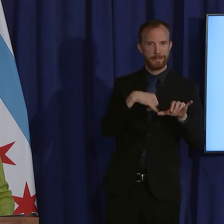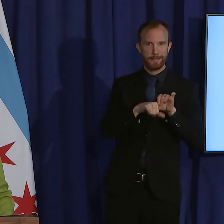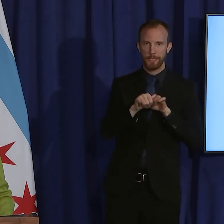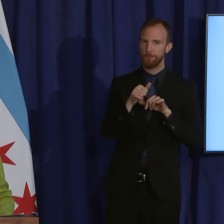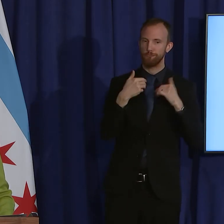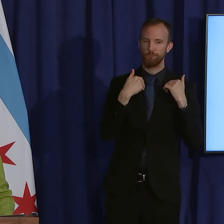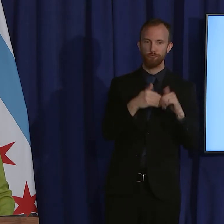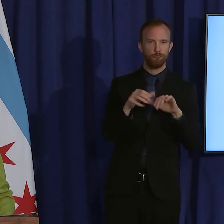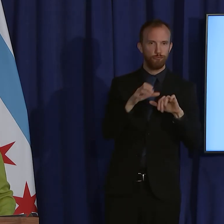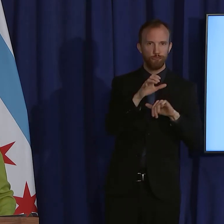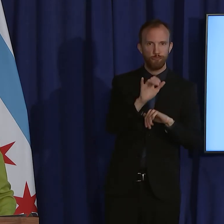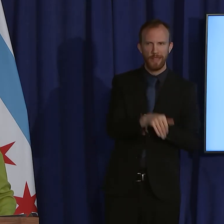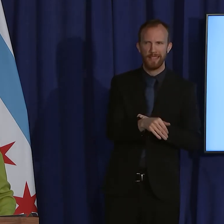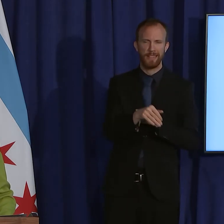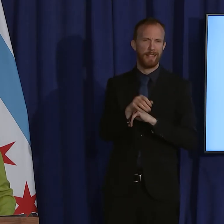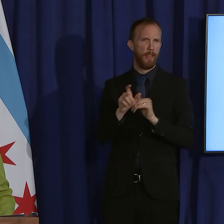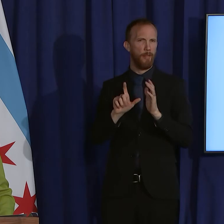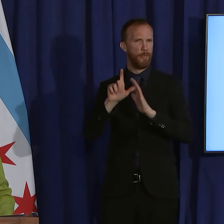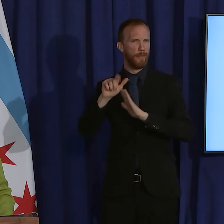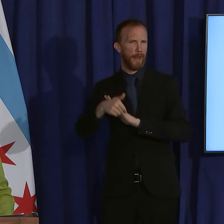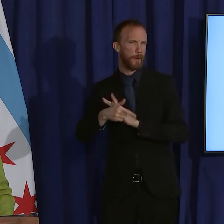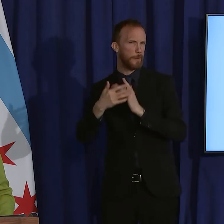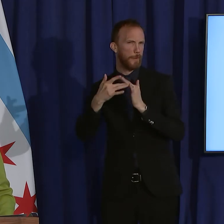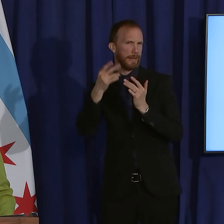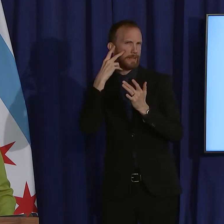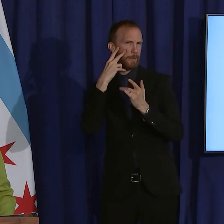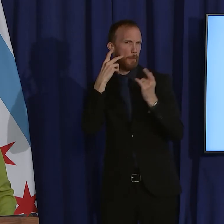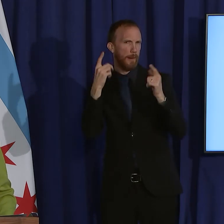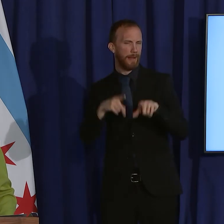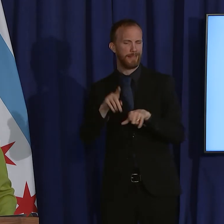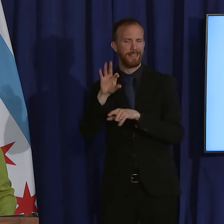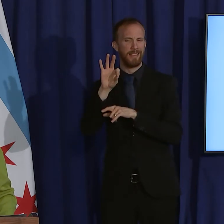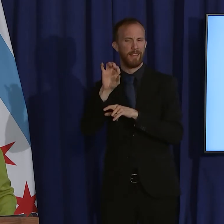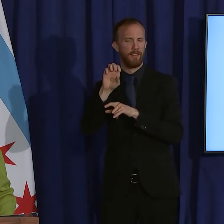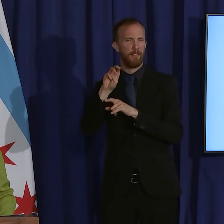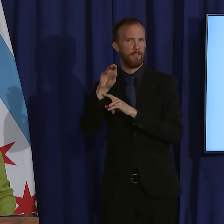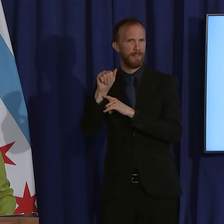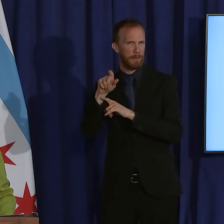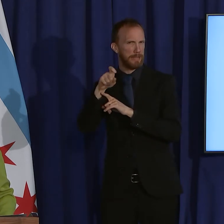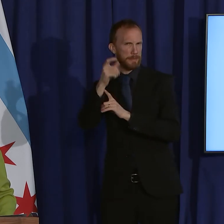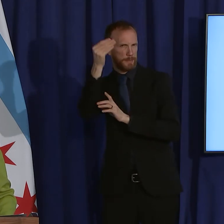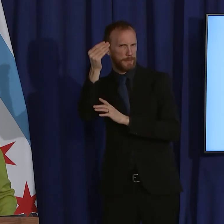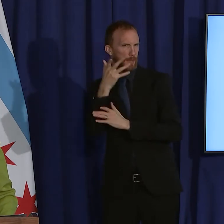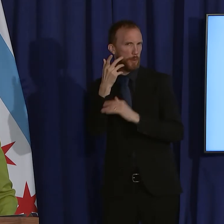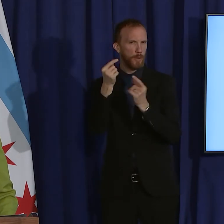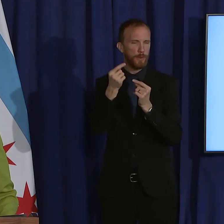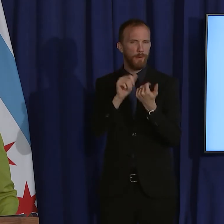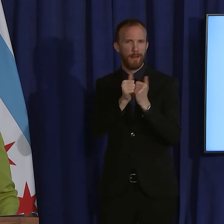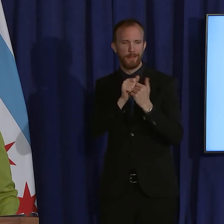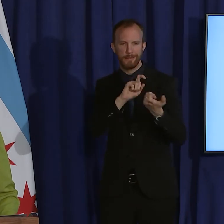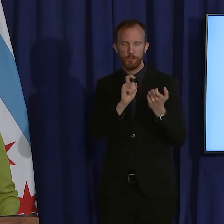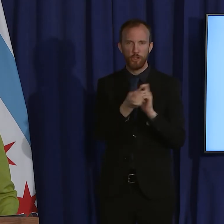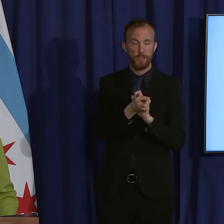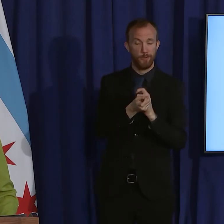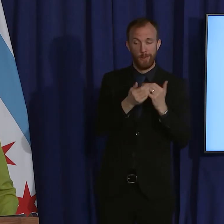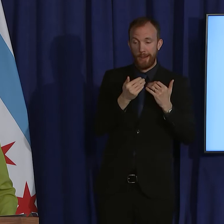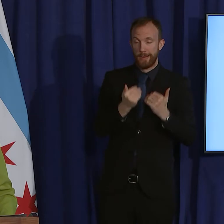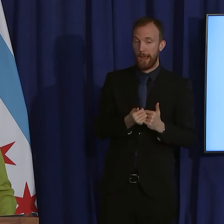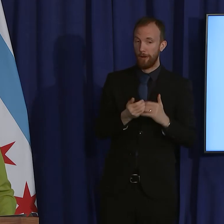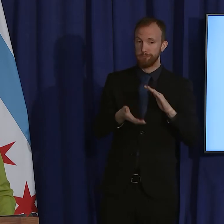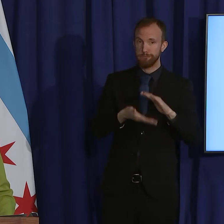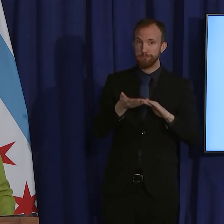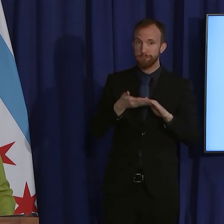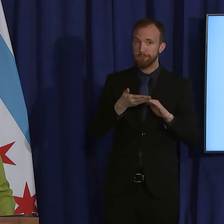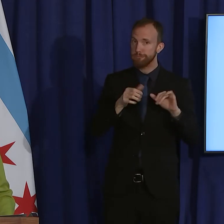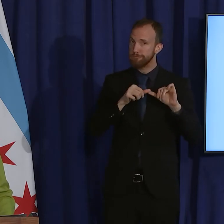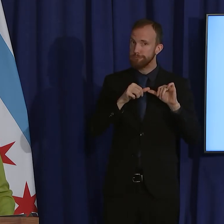intended plans for vaccination. Obviously, this has a lot of operational impacts based on their decision, and we have not yet heard what